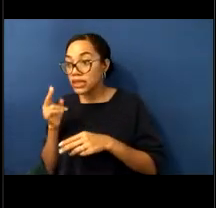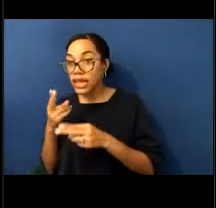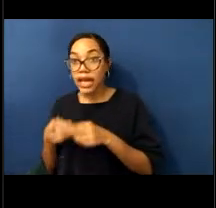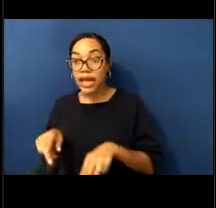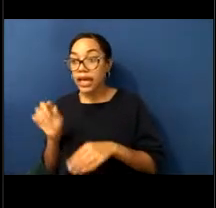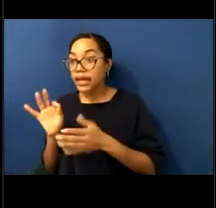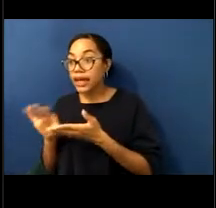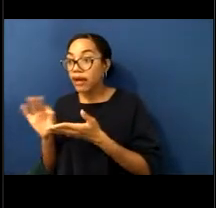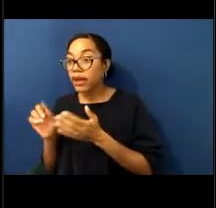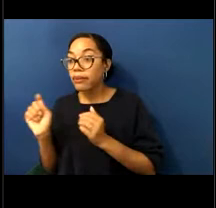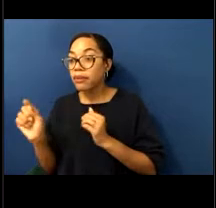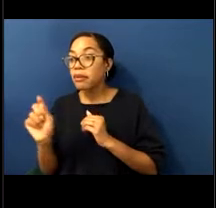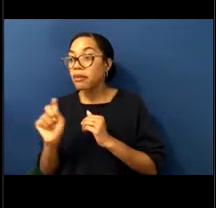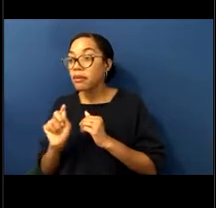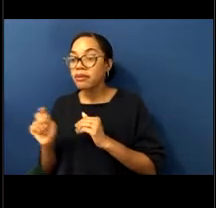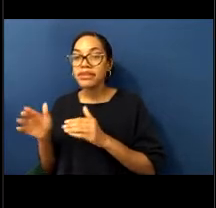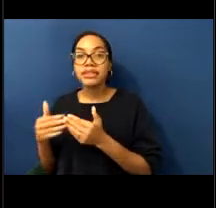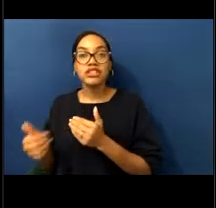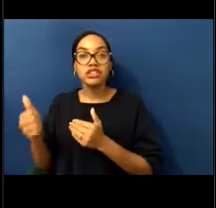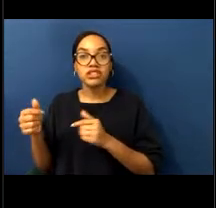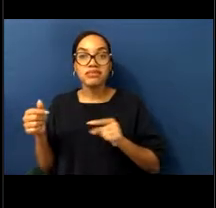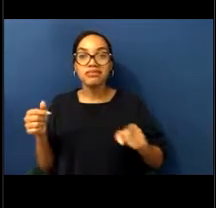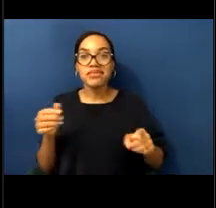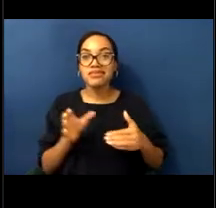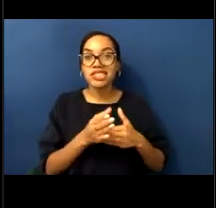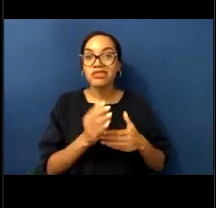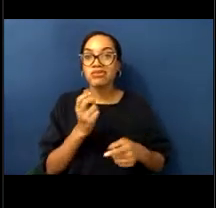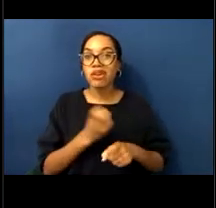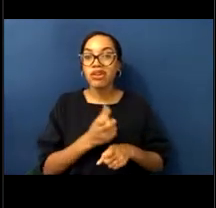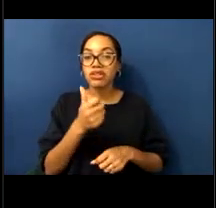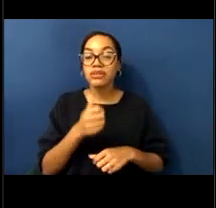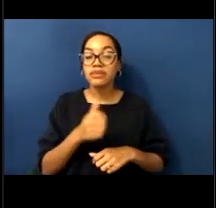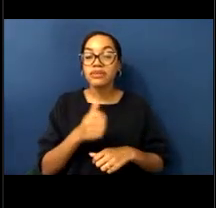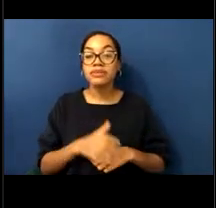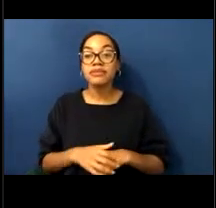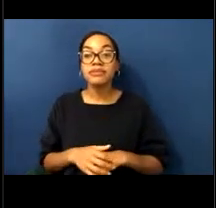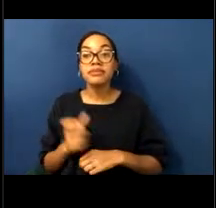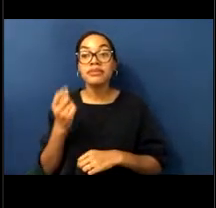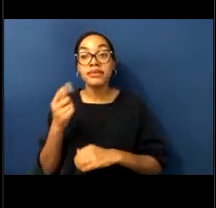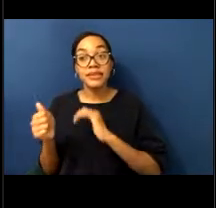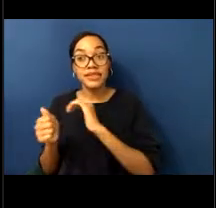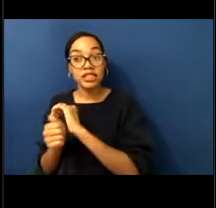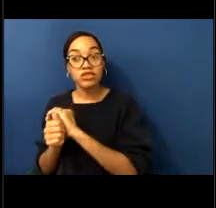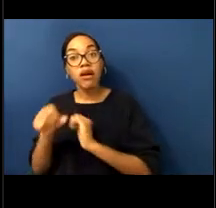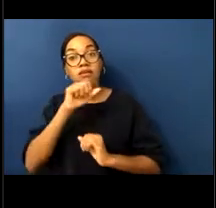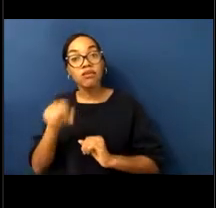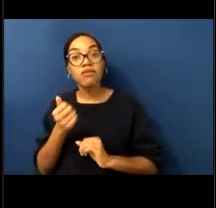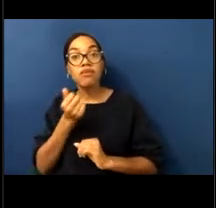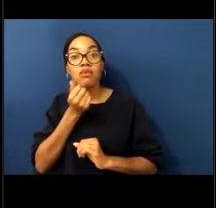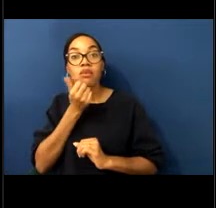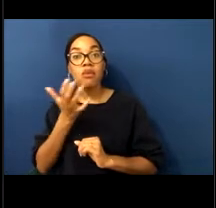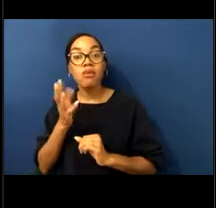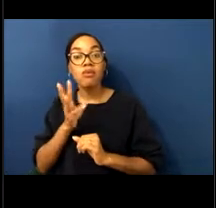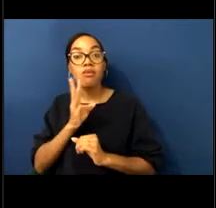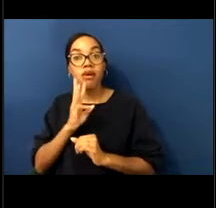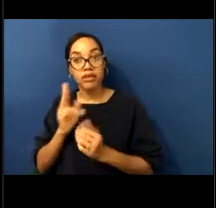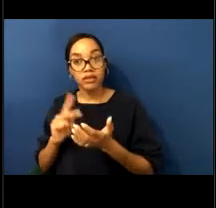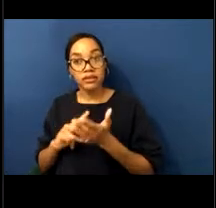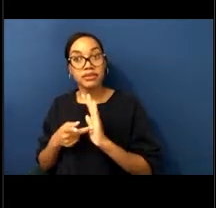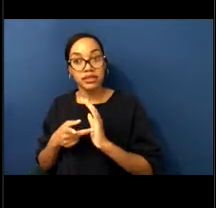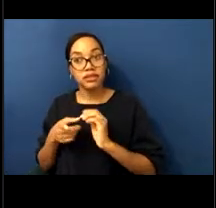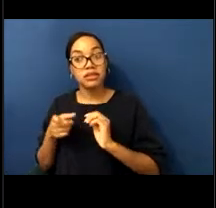see similarities. So for warmer water sea turtles that like warmer water, as oceans are projected and they're continuing to warm, we do expect